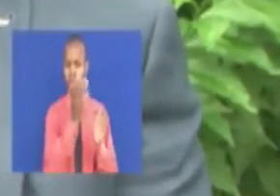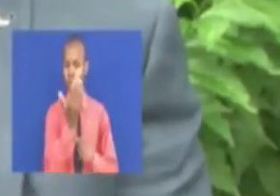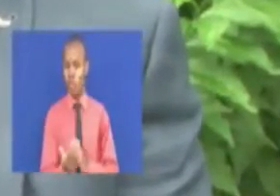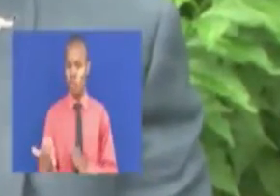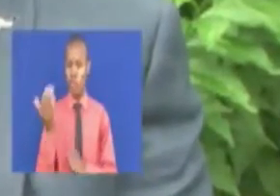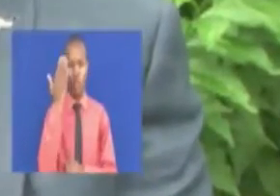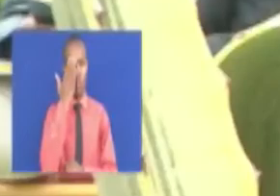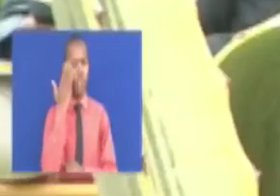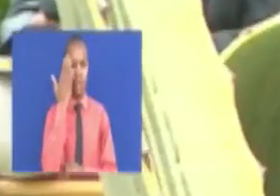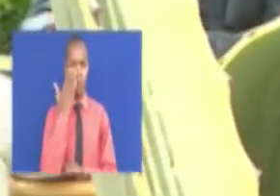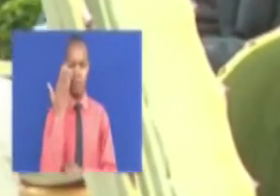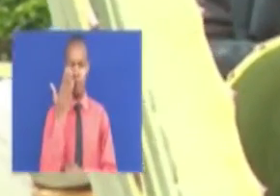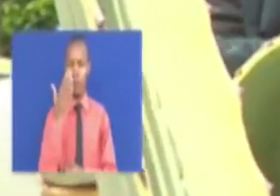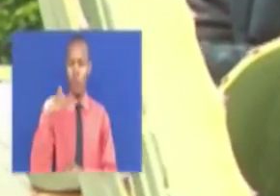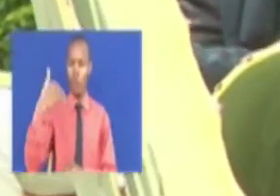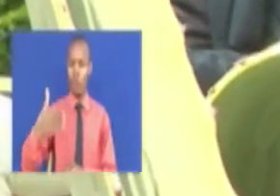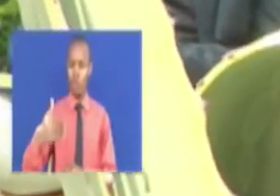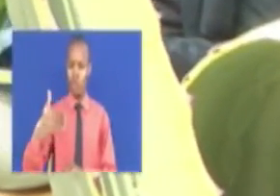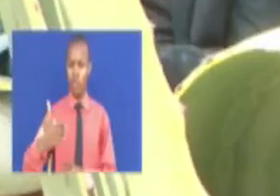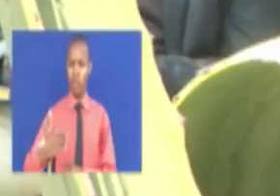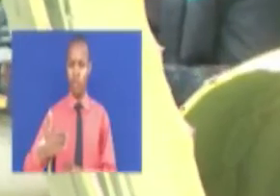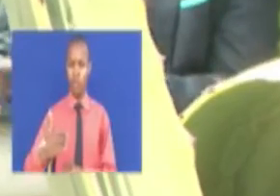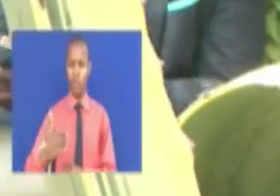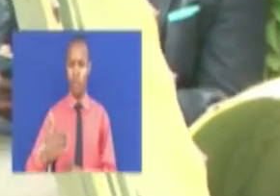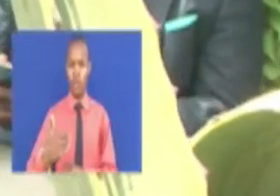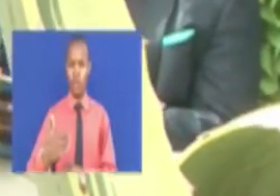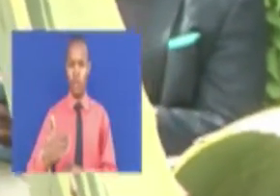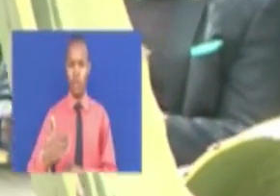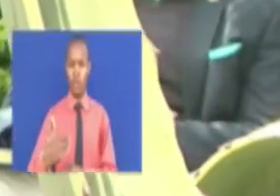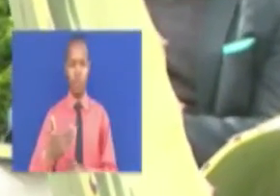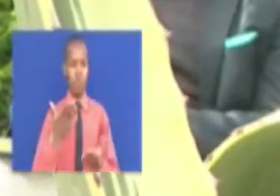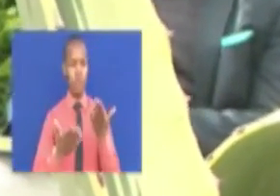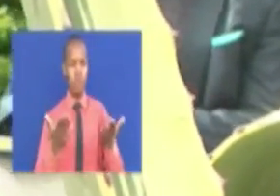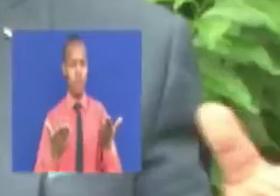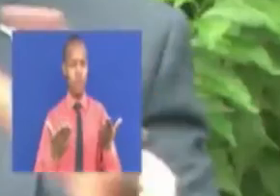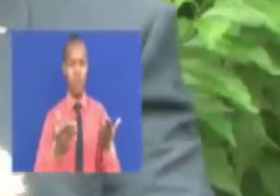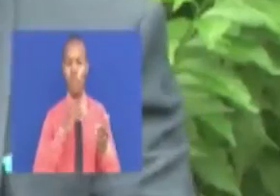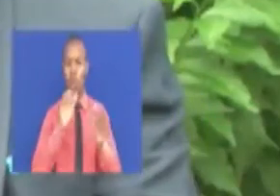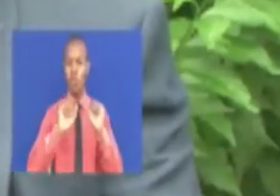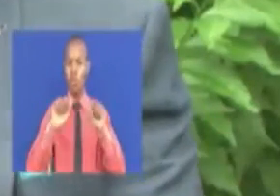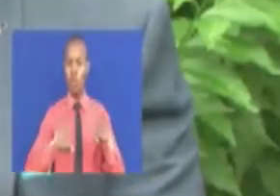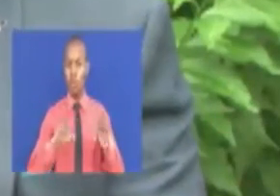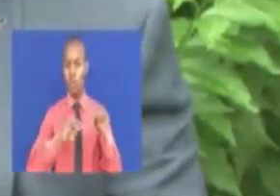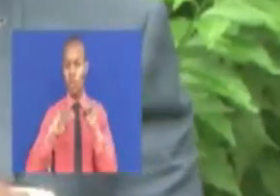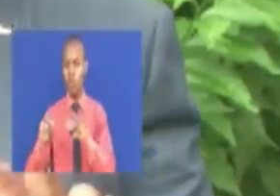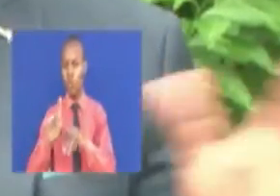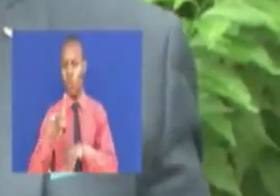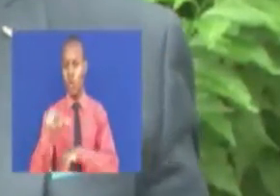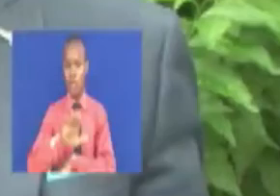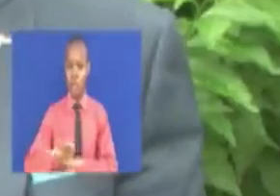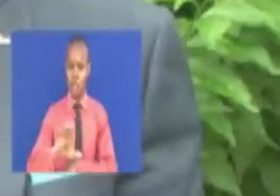that frame. They have an extreme resistance to change from one position to another, from